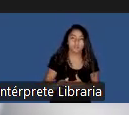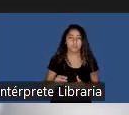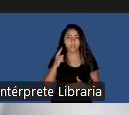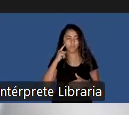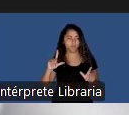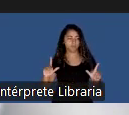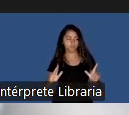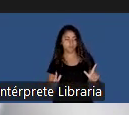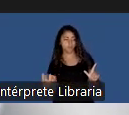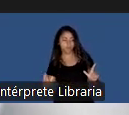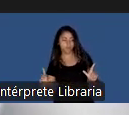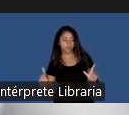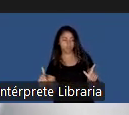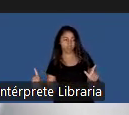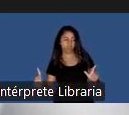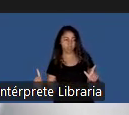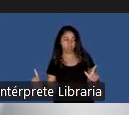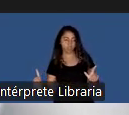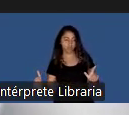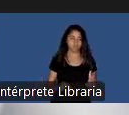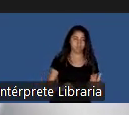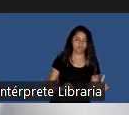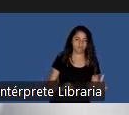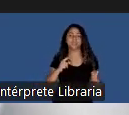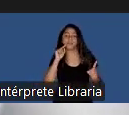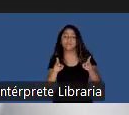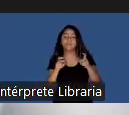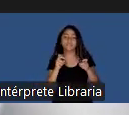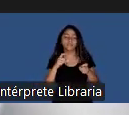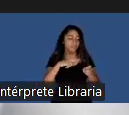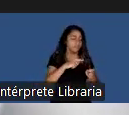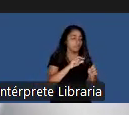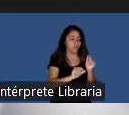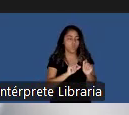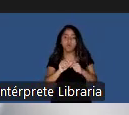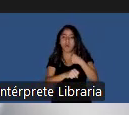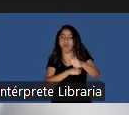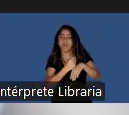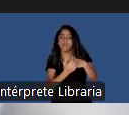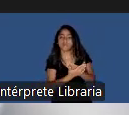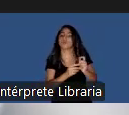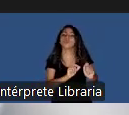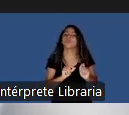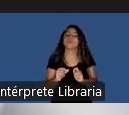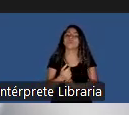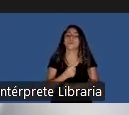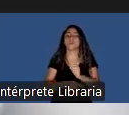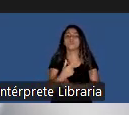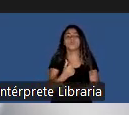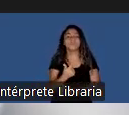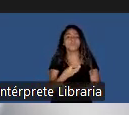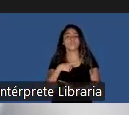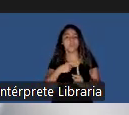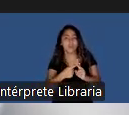the right side of the page, we see what we've been working on in the past few years. 2023 was a year